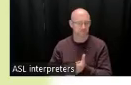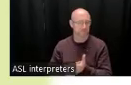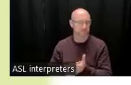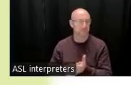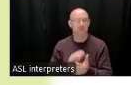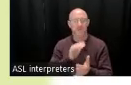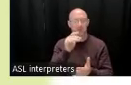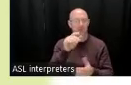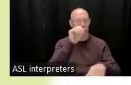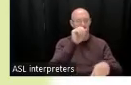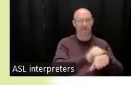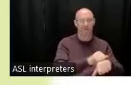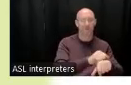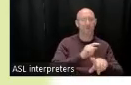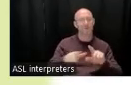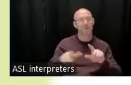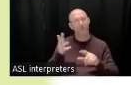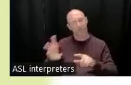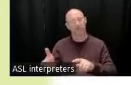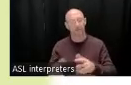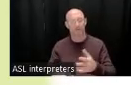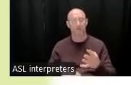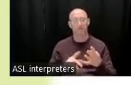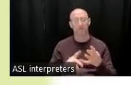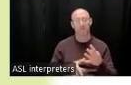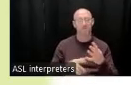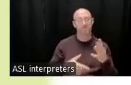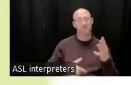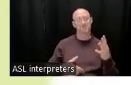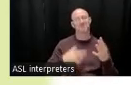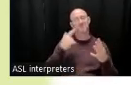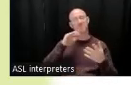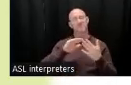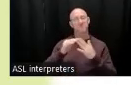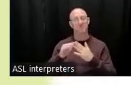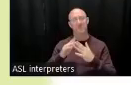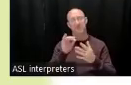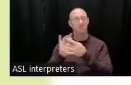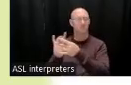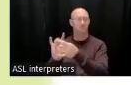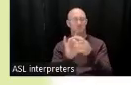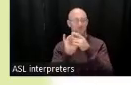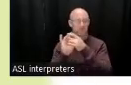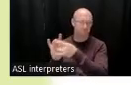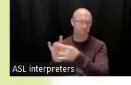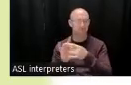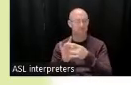in a concrete place. Also, just a general sense of community and rapport and